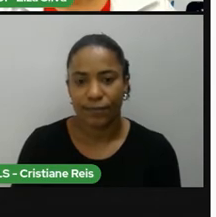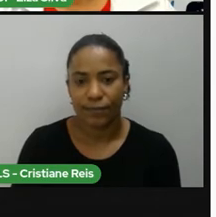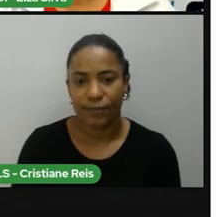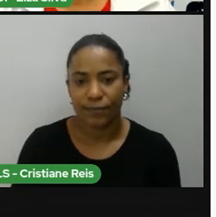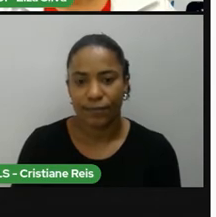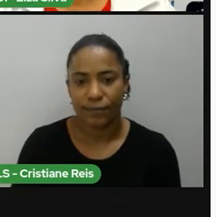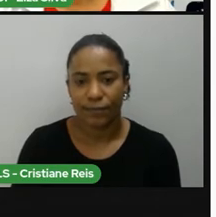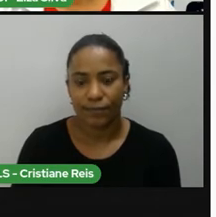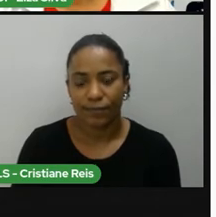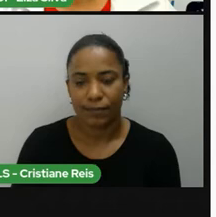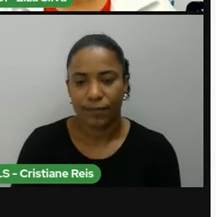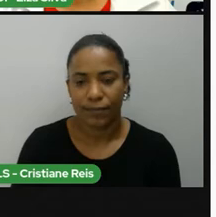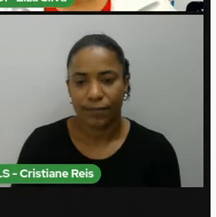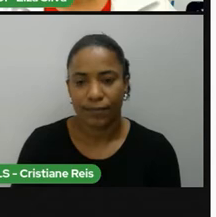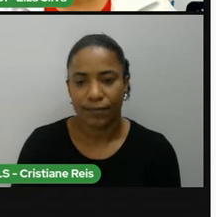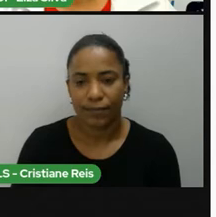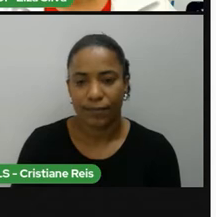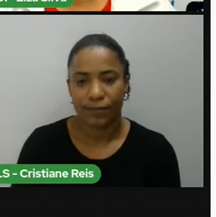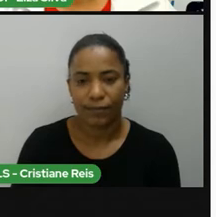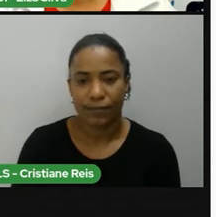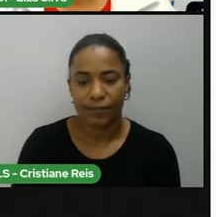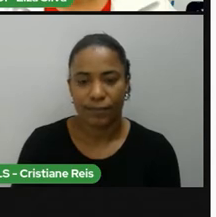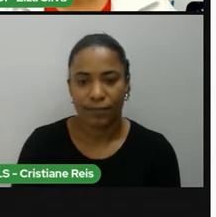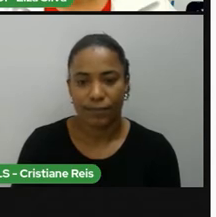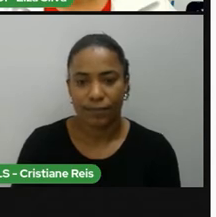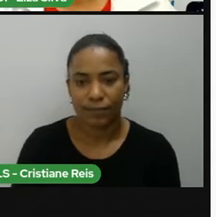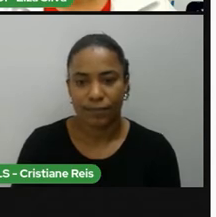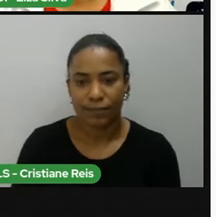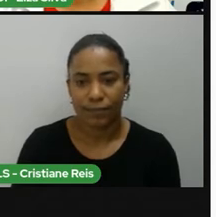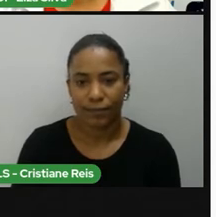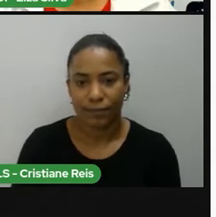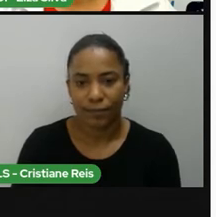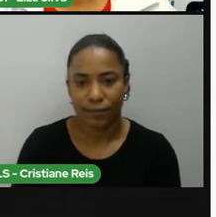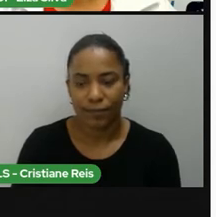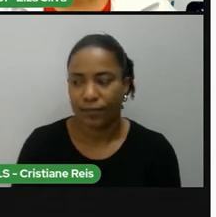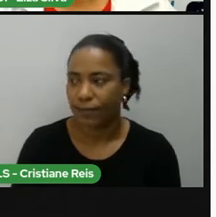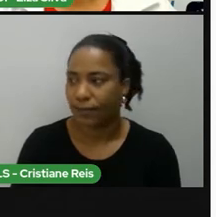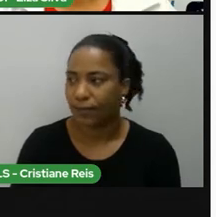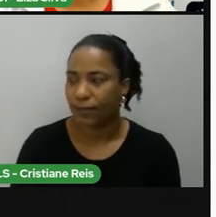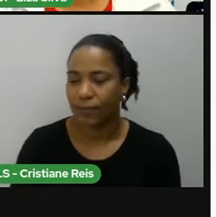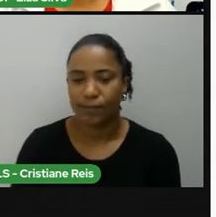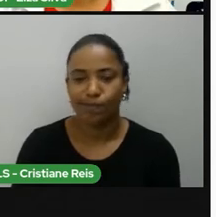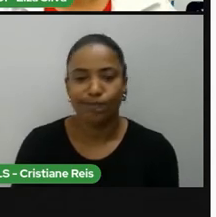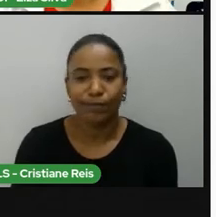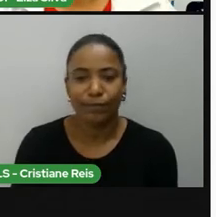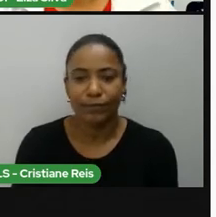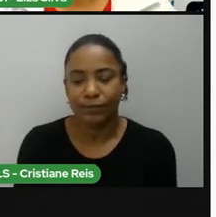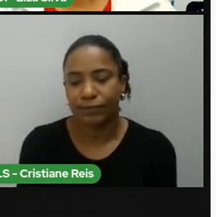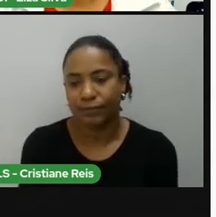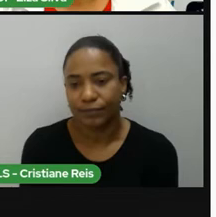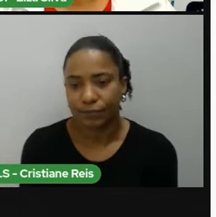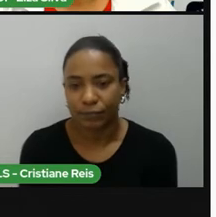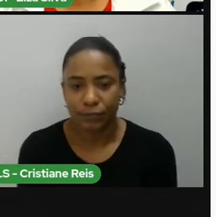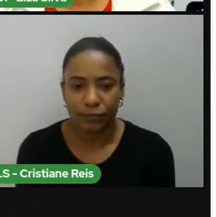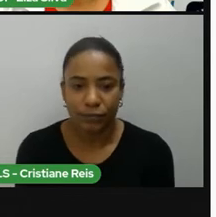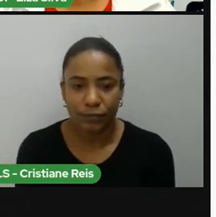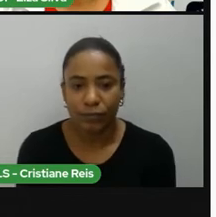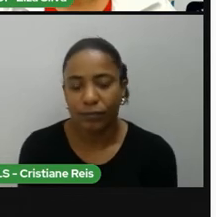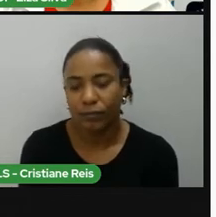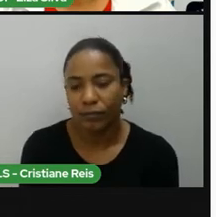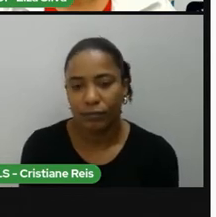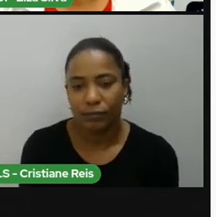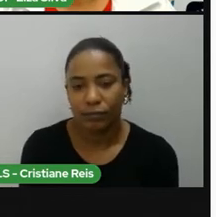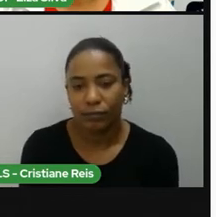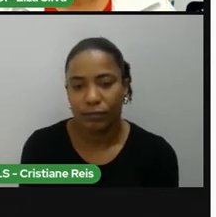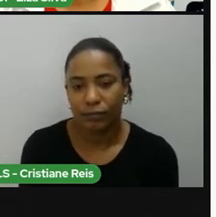March on Washington, was held in Washington, D.C. in August 1963. The purpose of the march was to advocate for the civil and economic rights